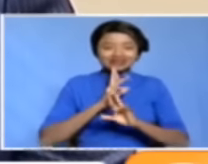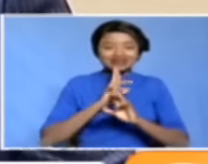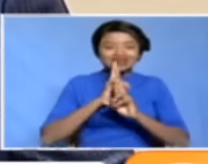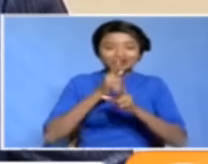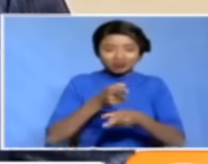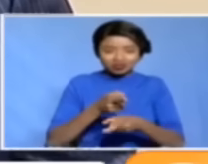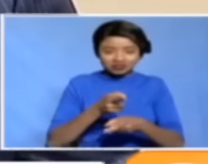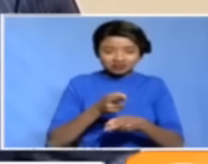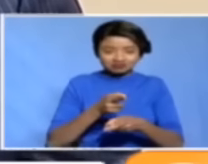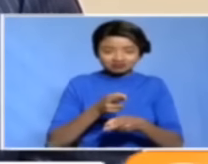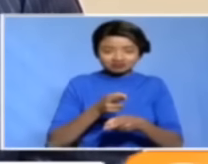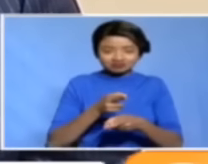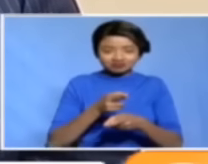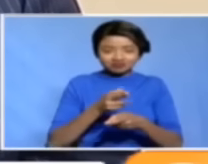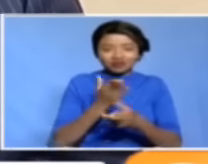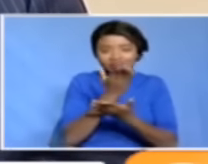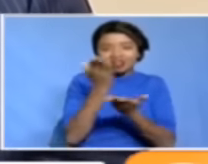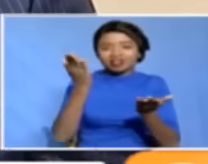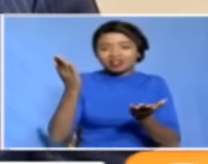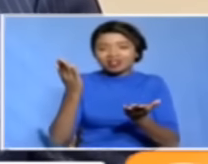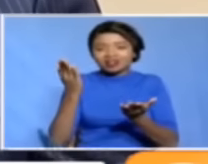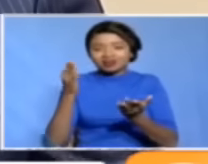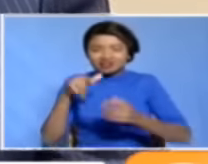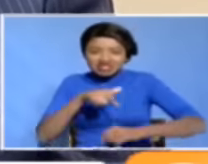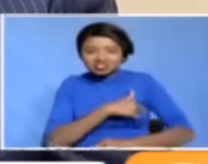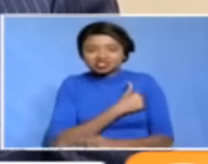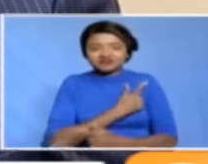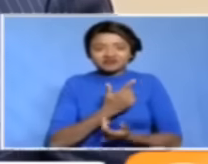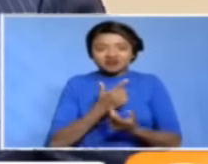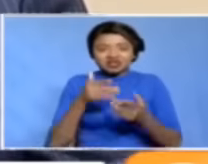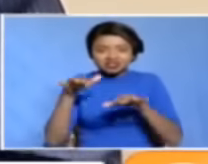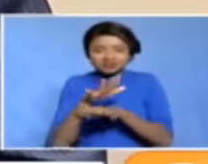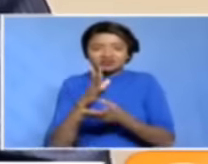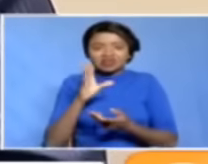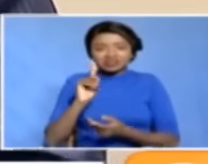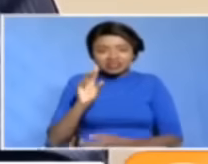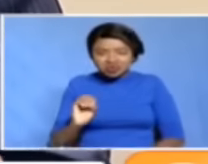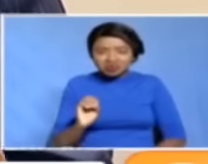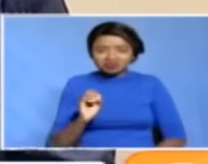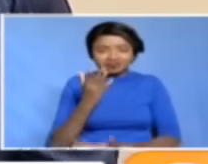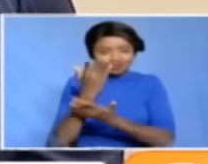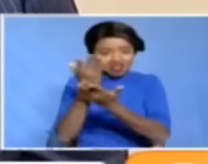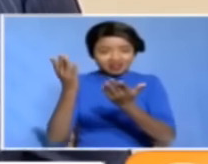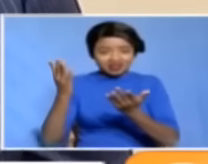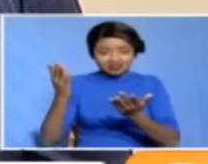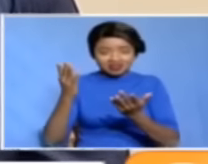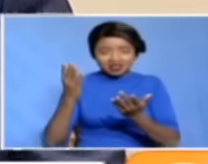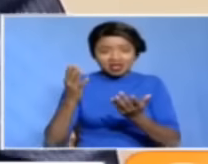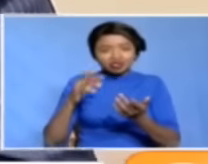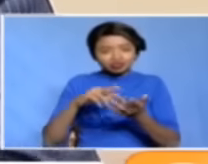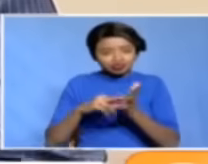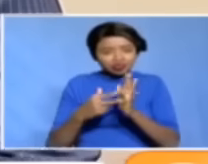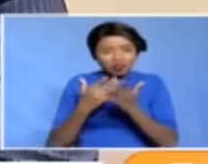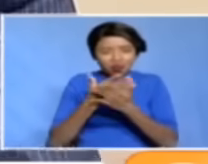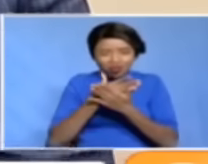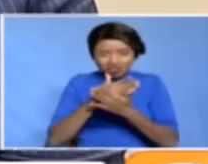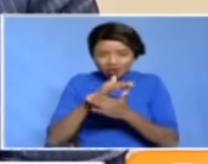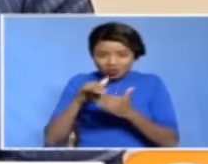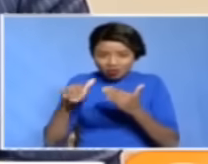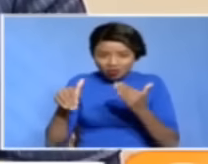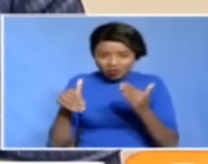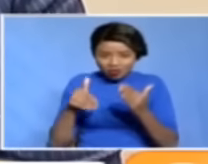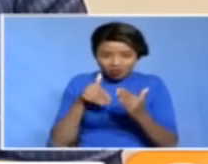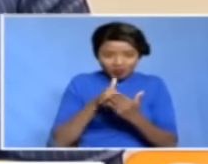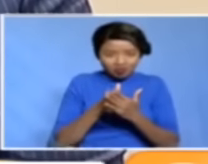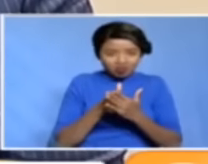the sub-location, because there's an assistant chief, there's a DO. So in that sense, because the whole essence of